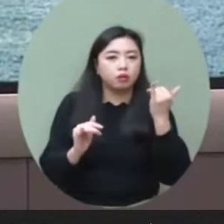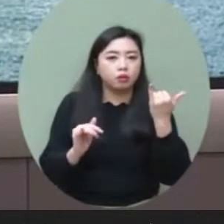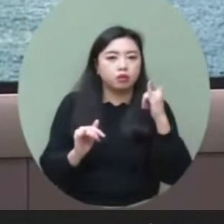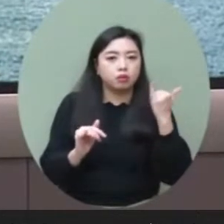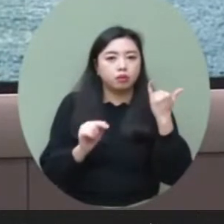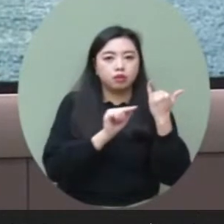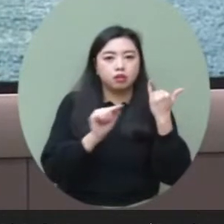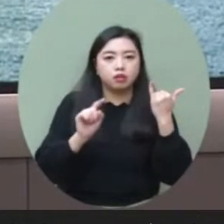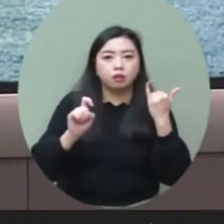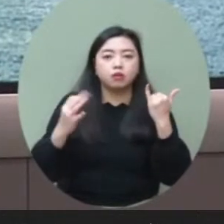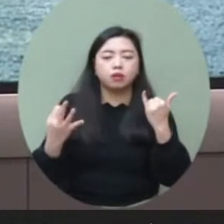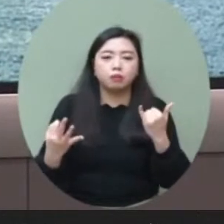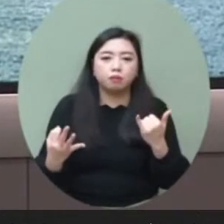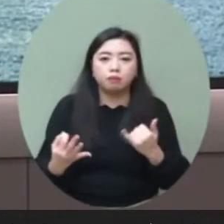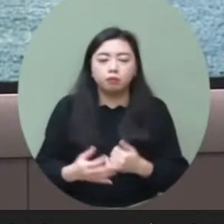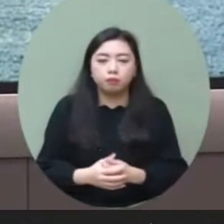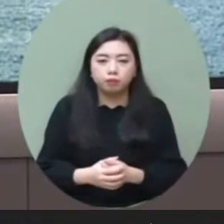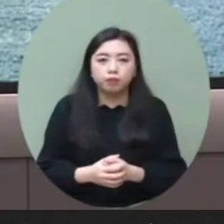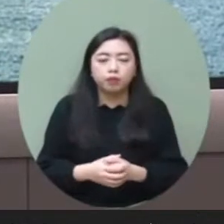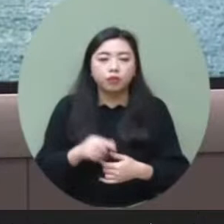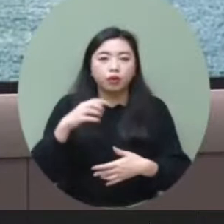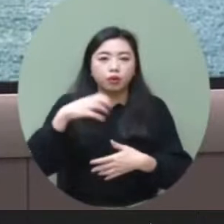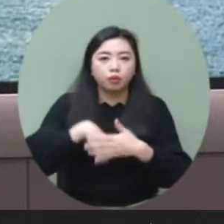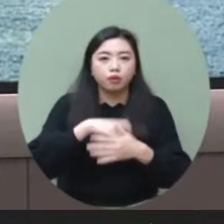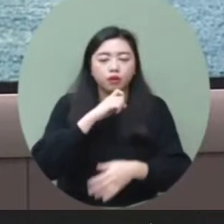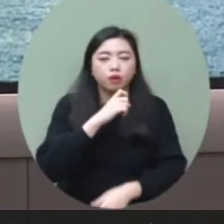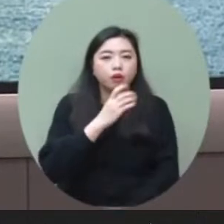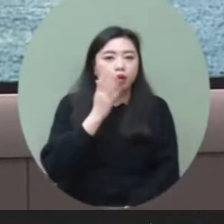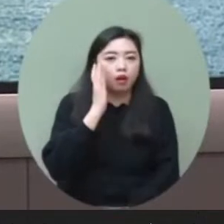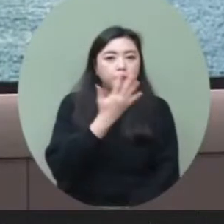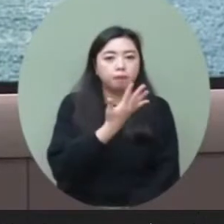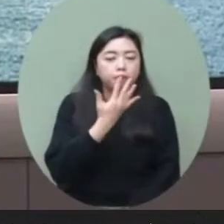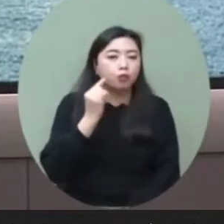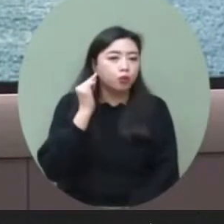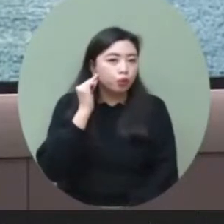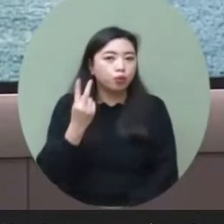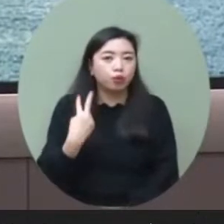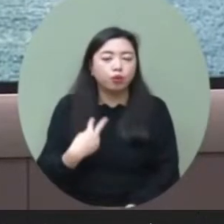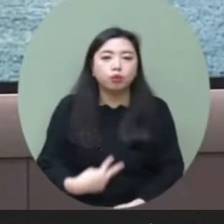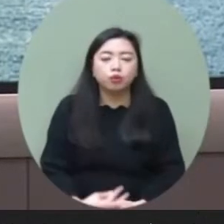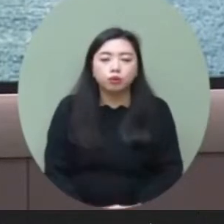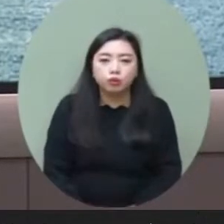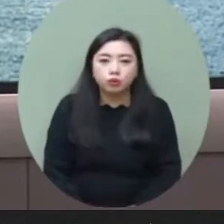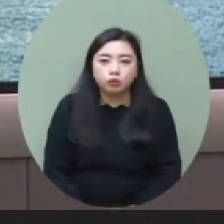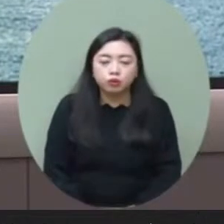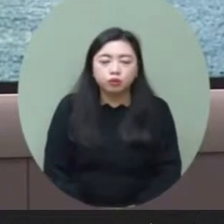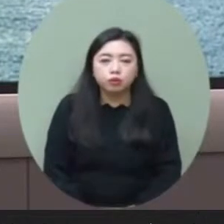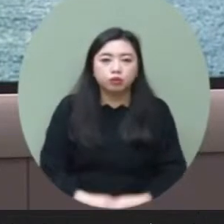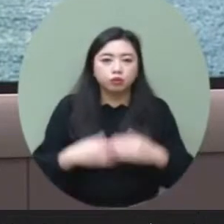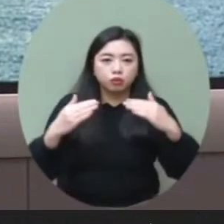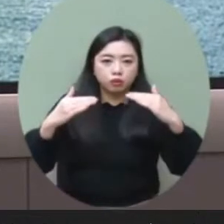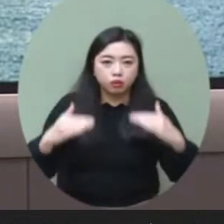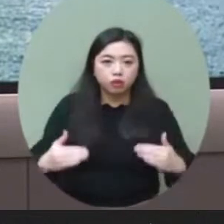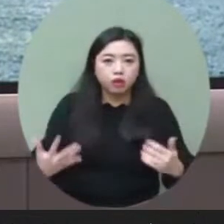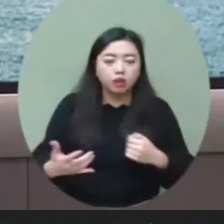these patients were aged 66 to 93, consisting of 5 males and 2 females.